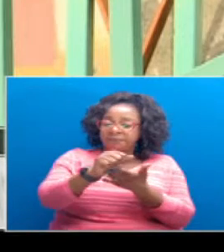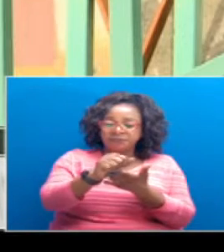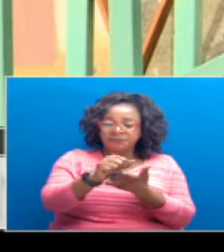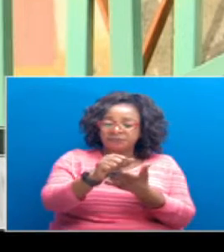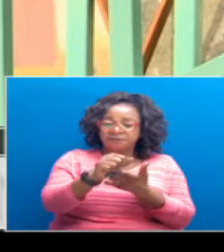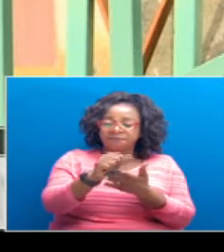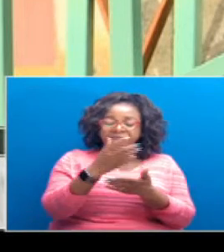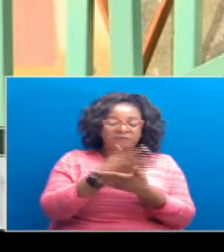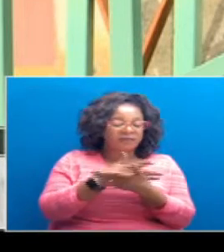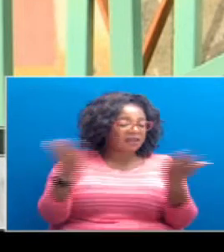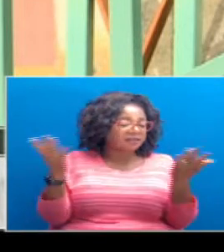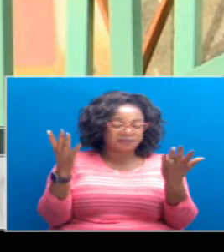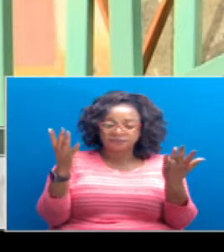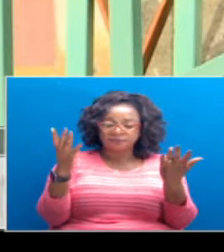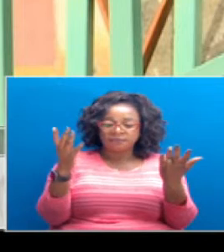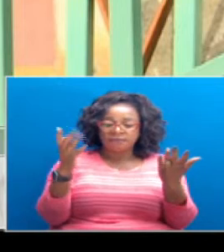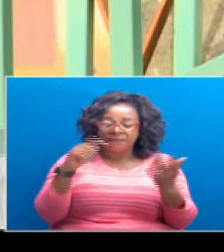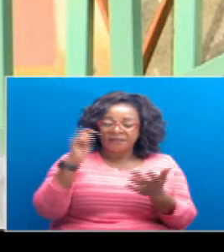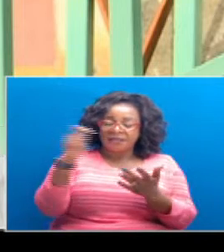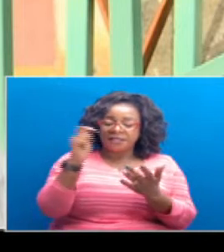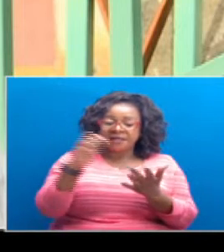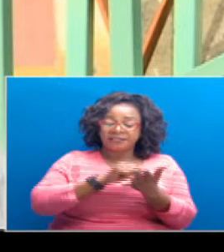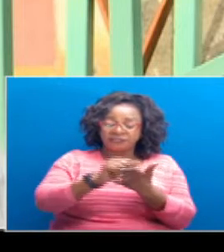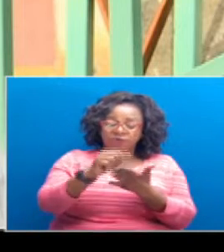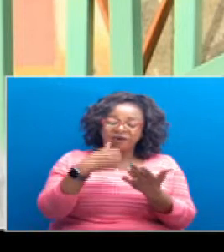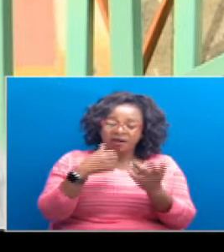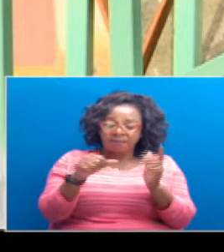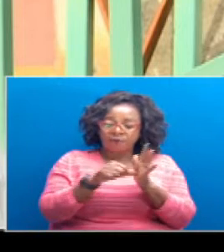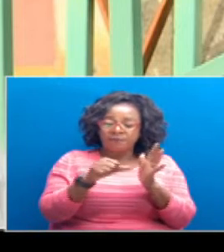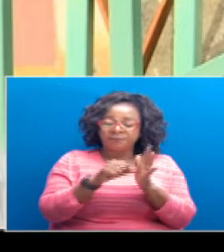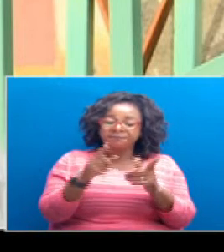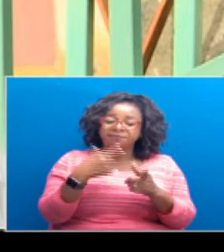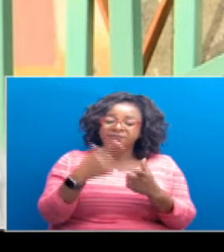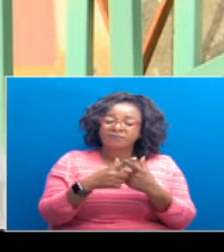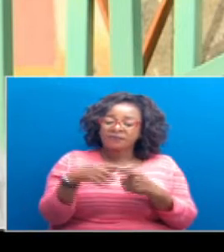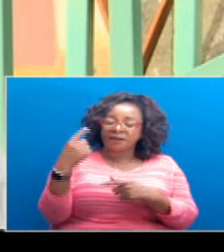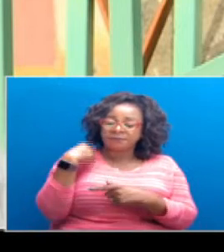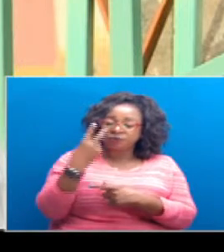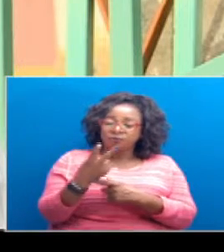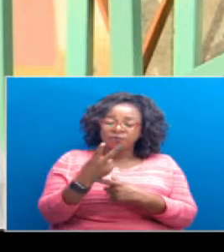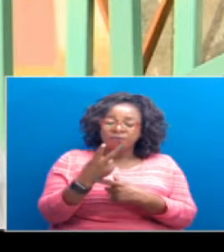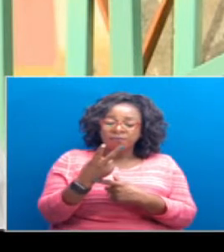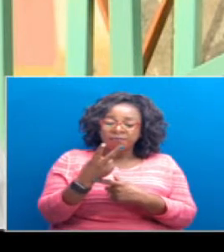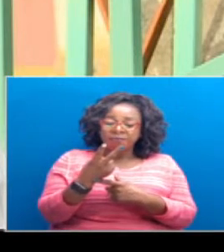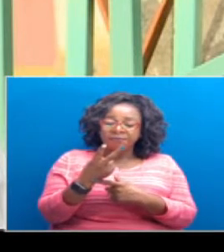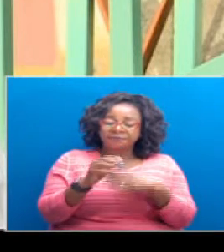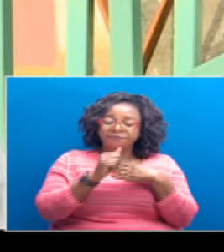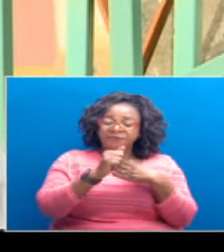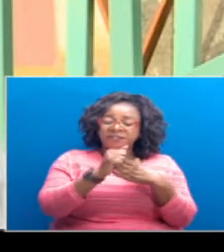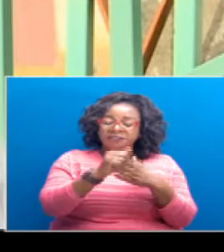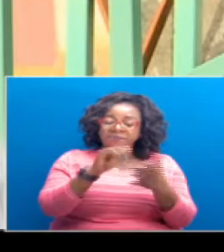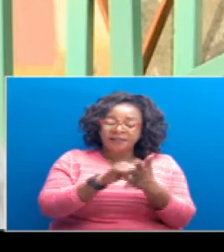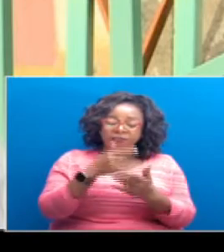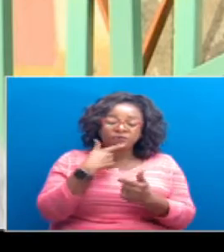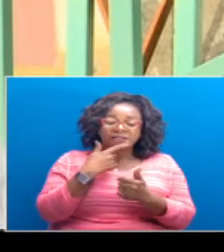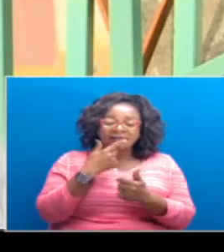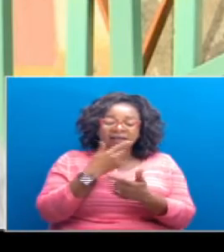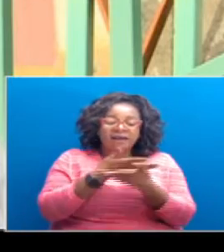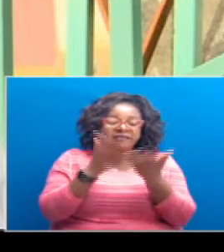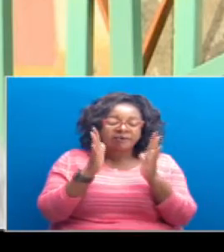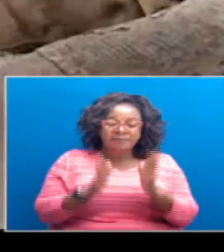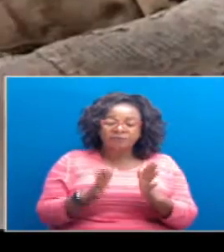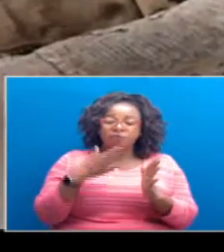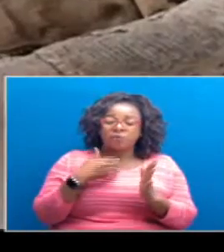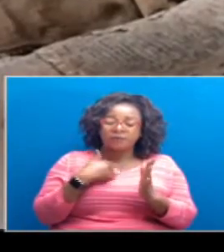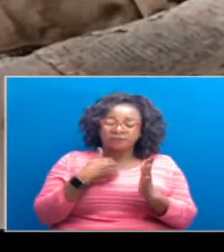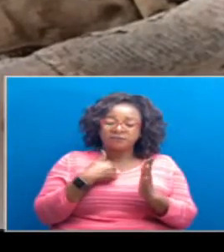in any volume of the Kenya Gazette. So we've had a problem. And then number two, the kind of leadership that we are seeing. Every person wants to